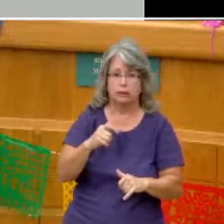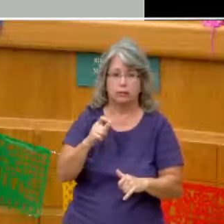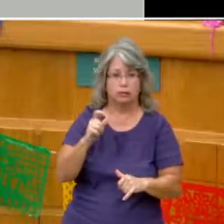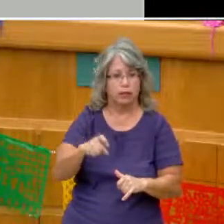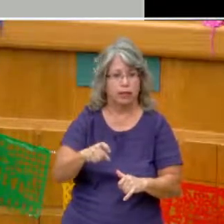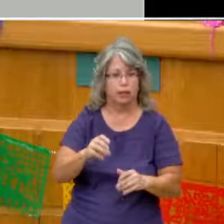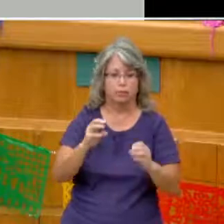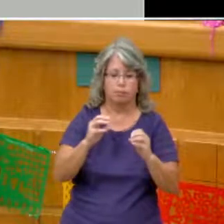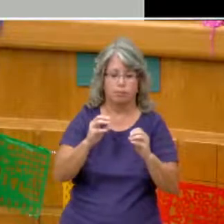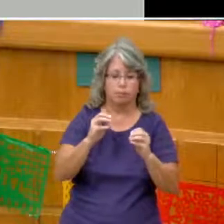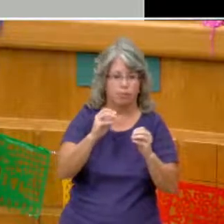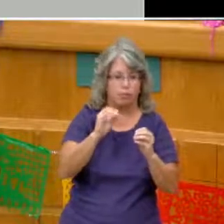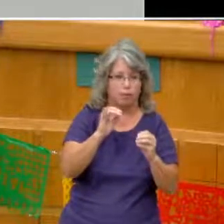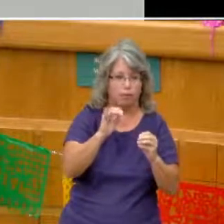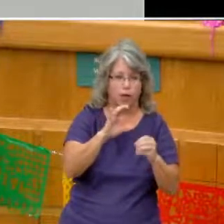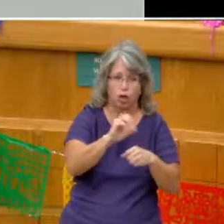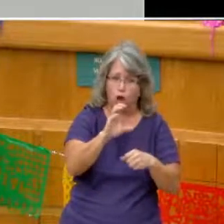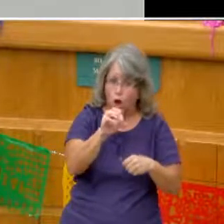care.